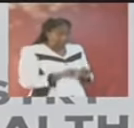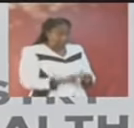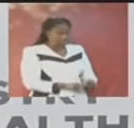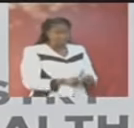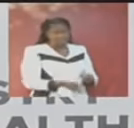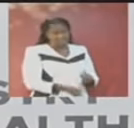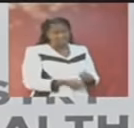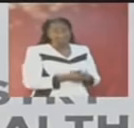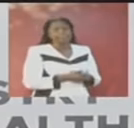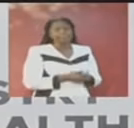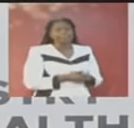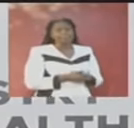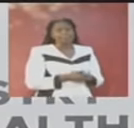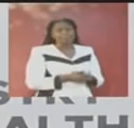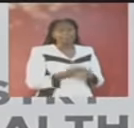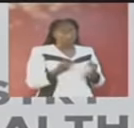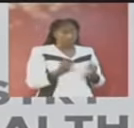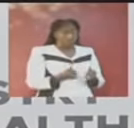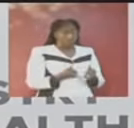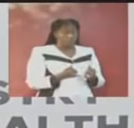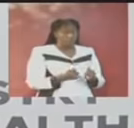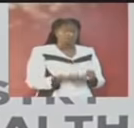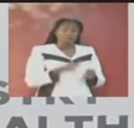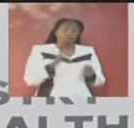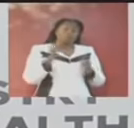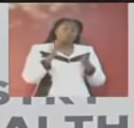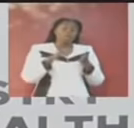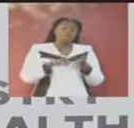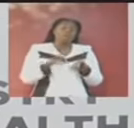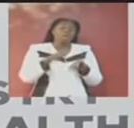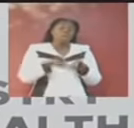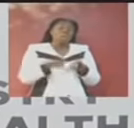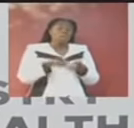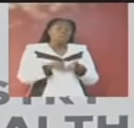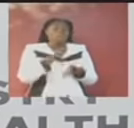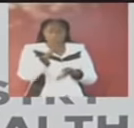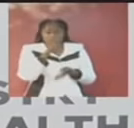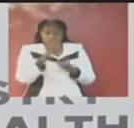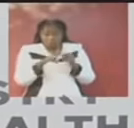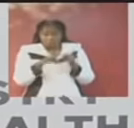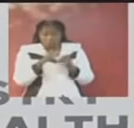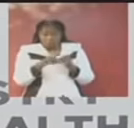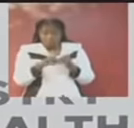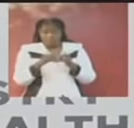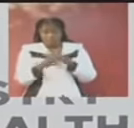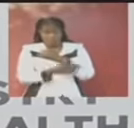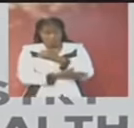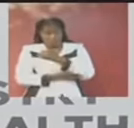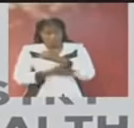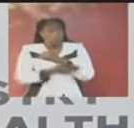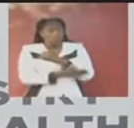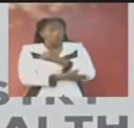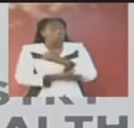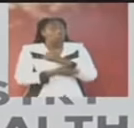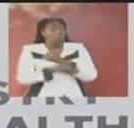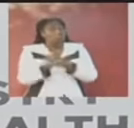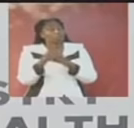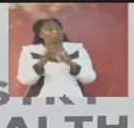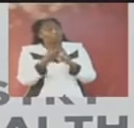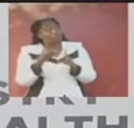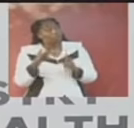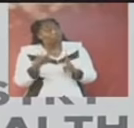country of origin and the physical layout of a center. So, for example, persons from the United